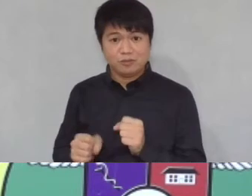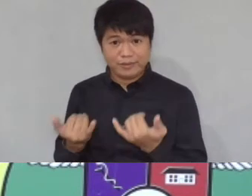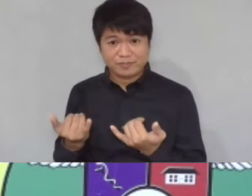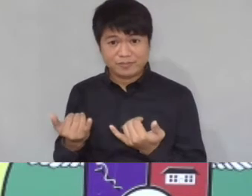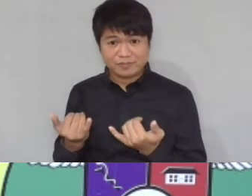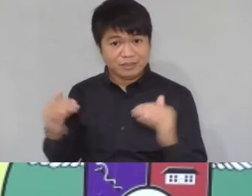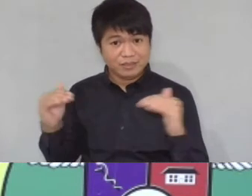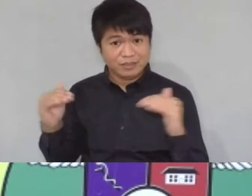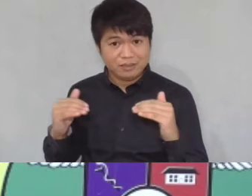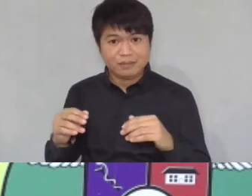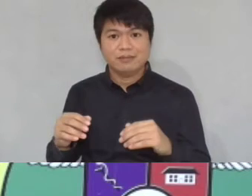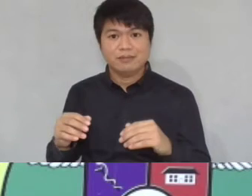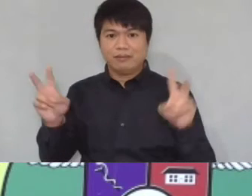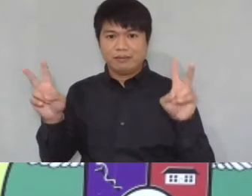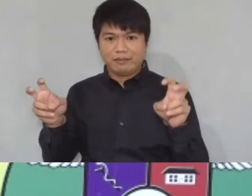aptly titled